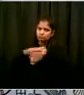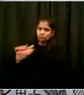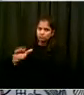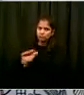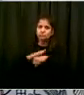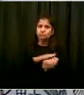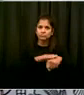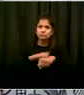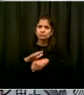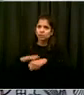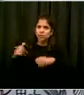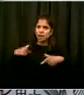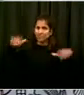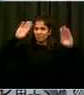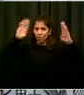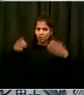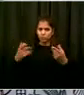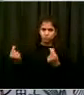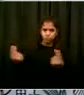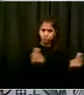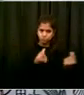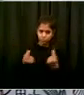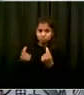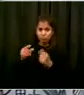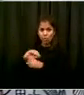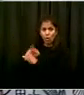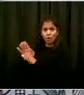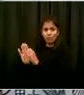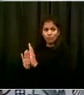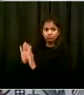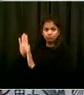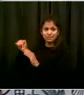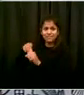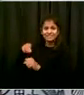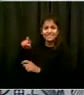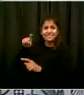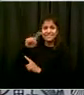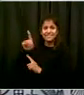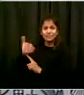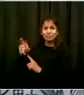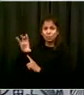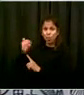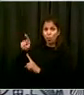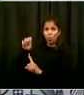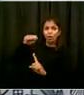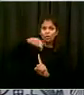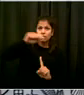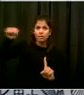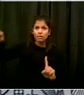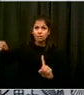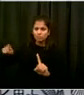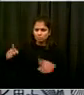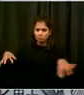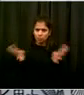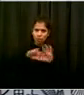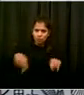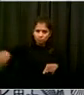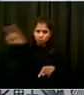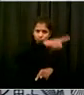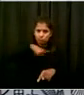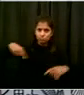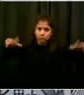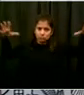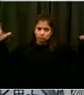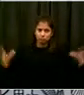with the most important point. We all have to work together. We are all in this together. This city was